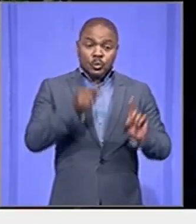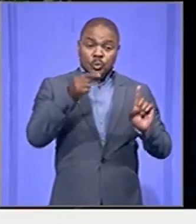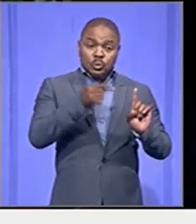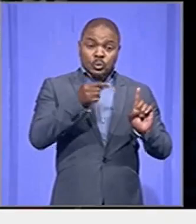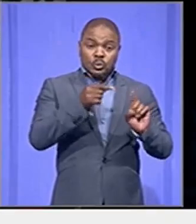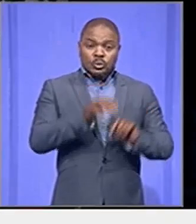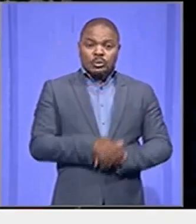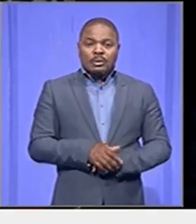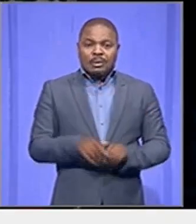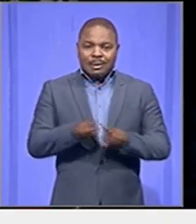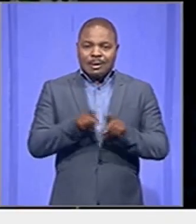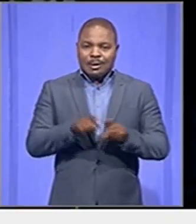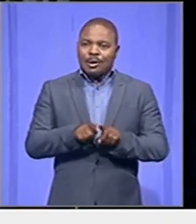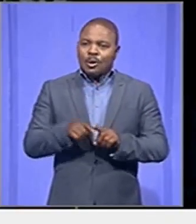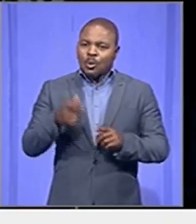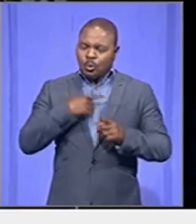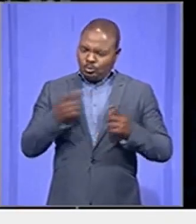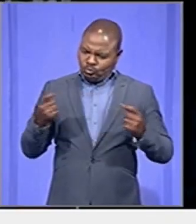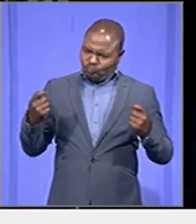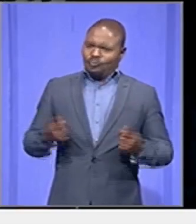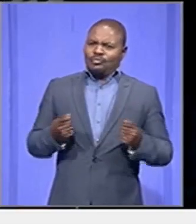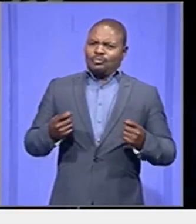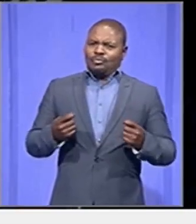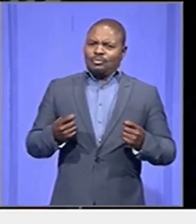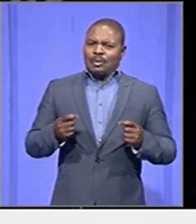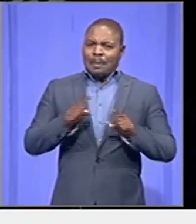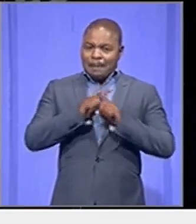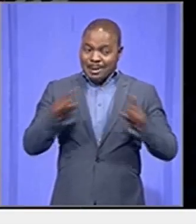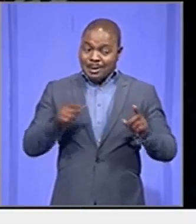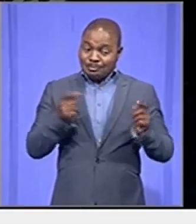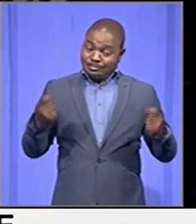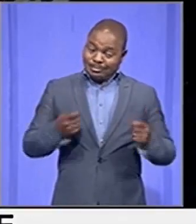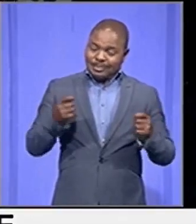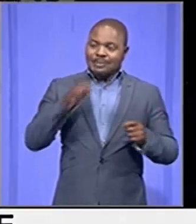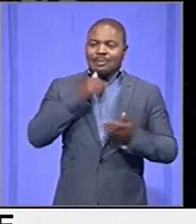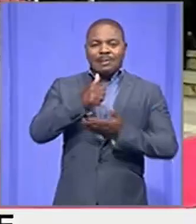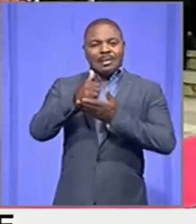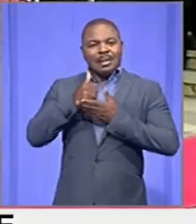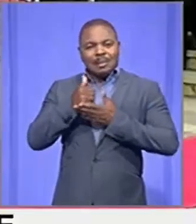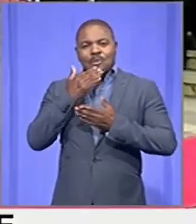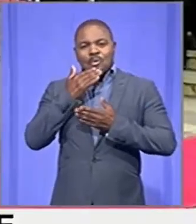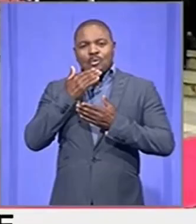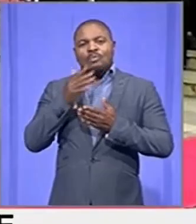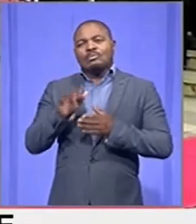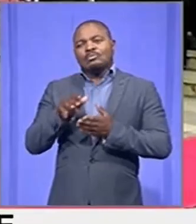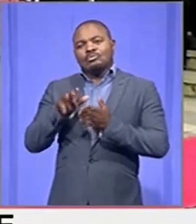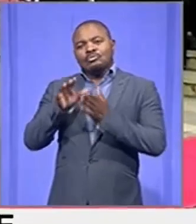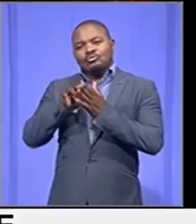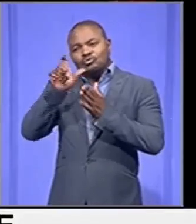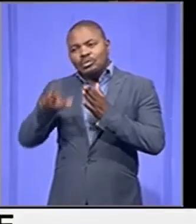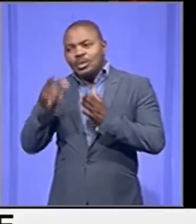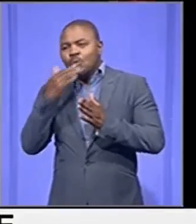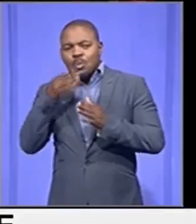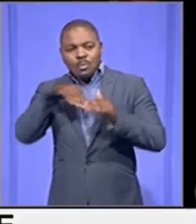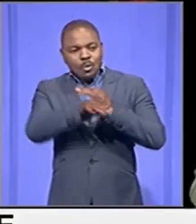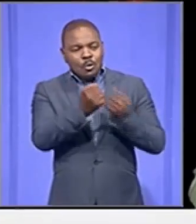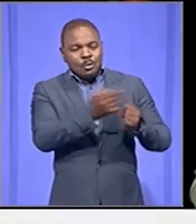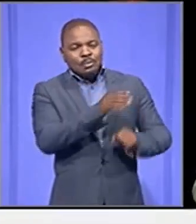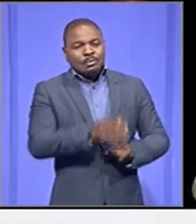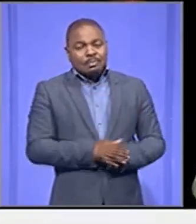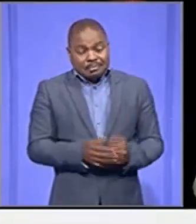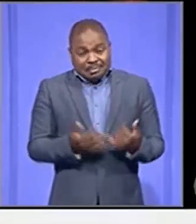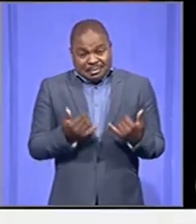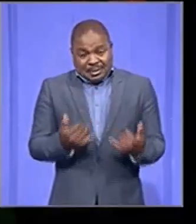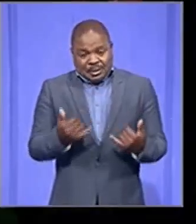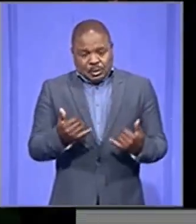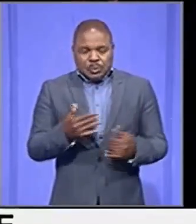ka lerela tshepe fela it was to the benefit ya rona as bo maithutwana ka court. Wa tseba ntho bohloko matsatsing a